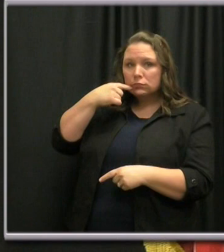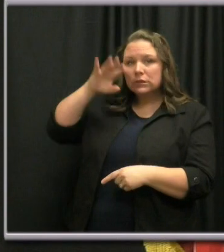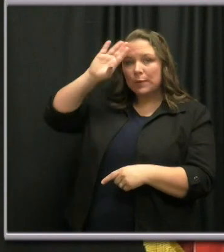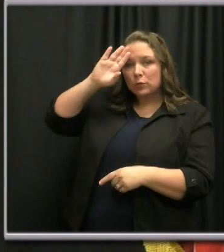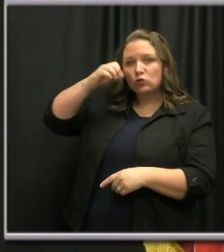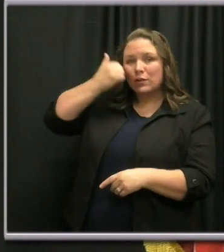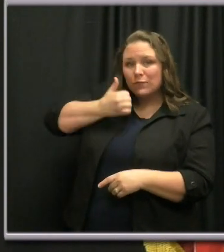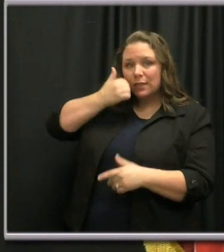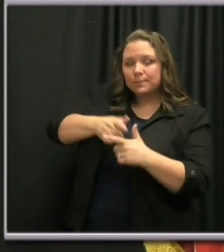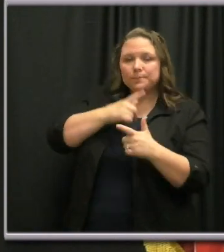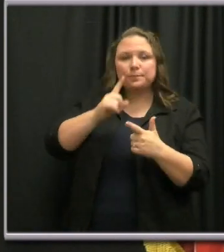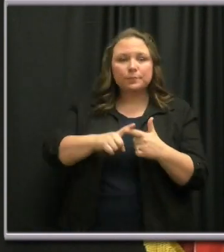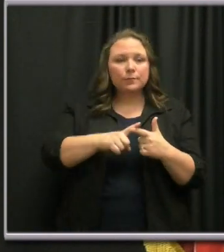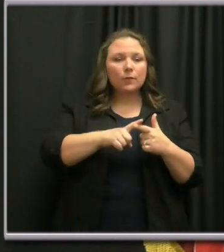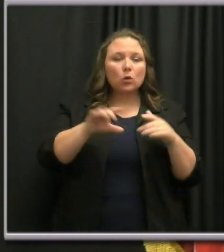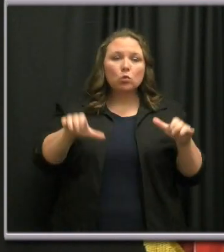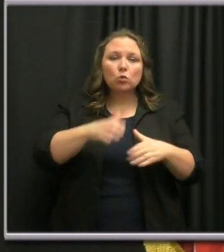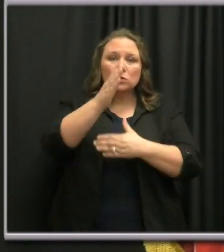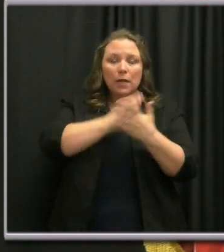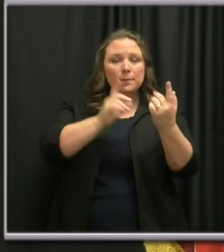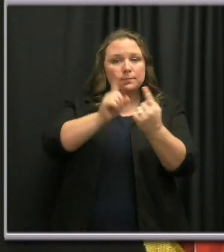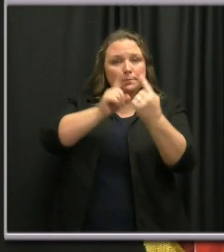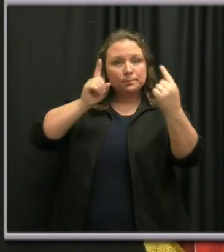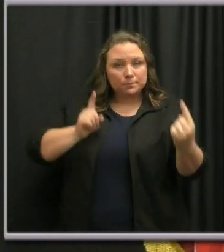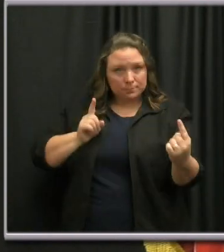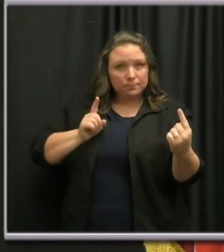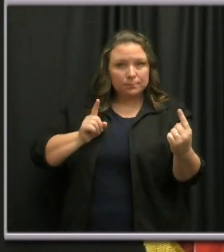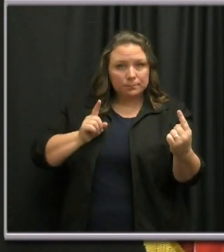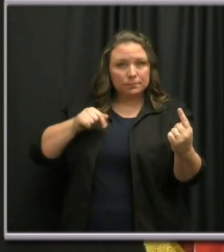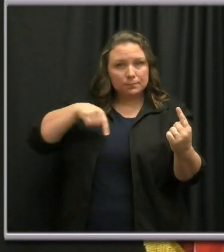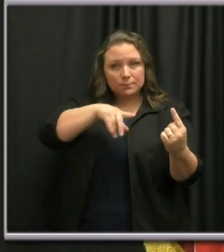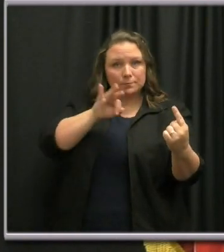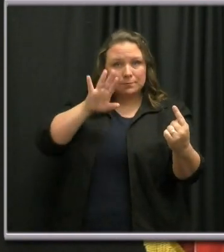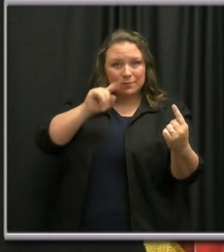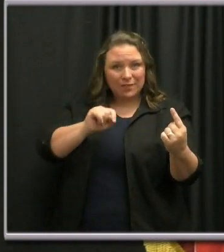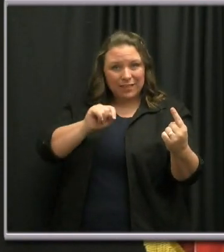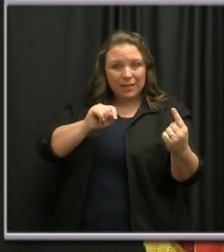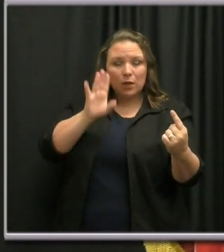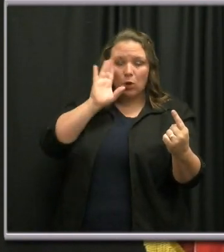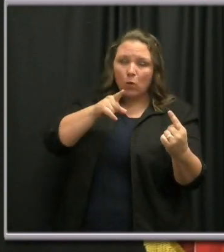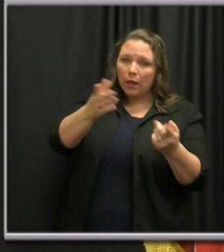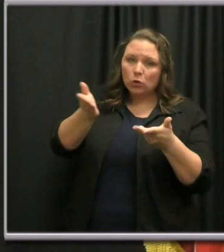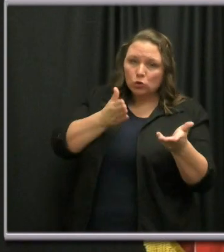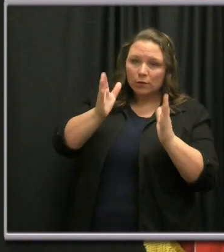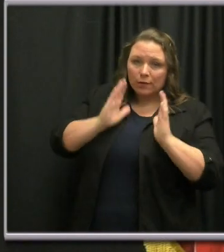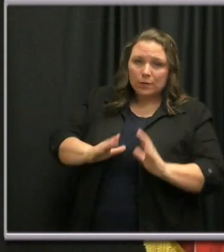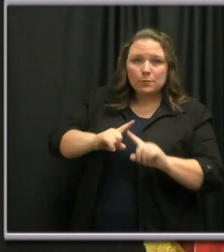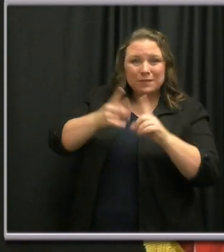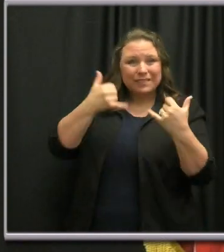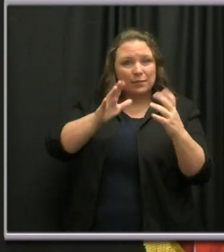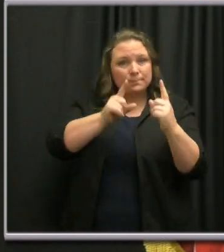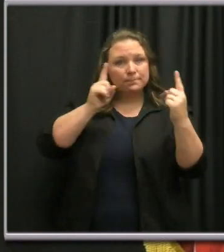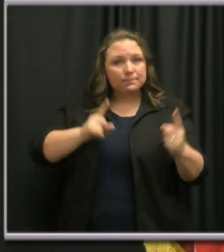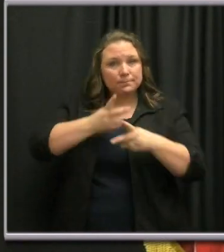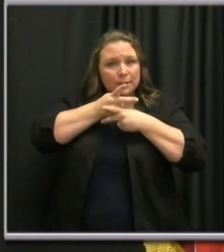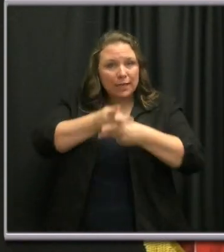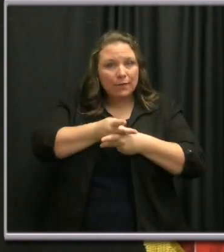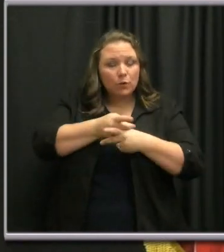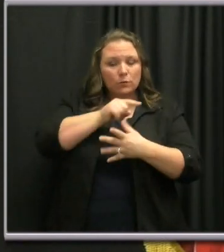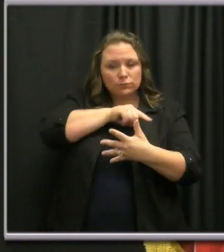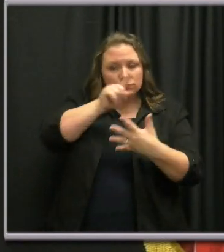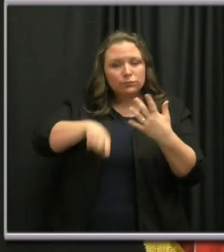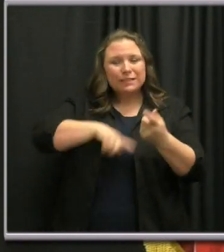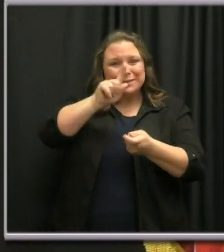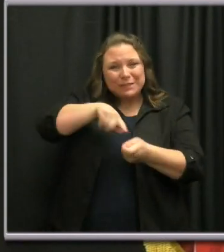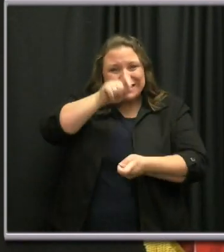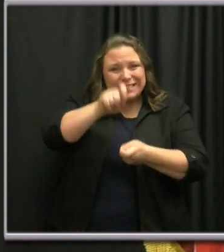as continuing to do some level of social distancing, even though while you're serving customers, these kind of specific